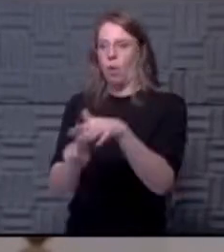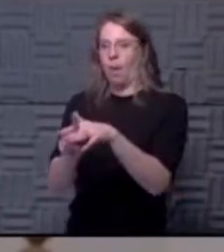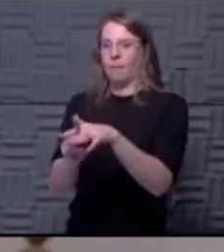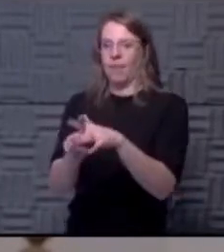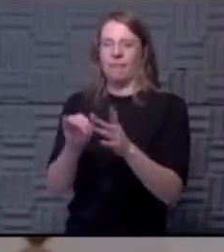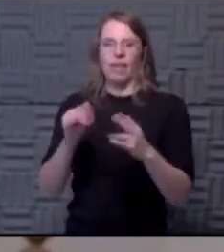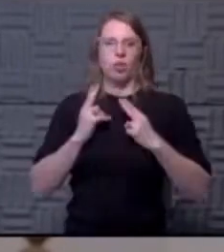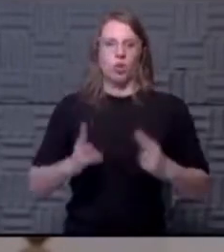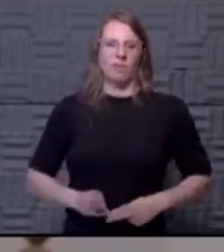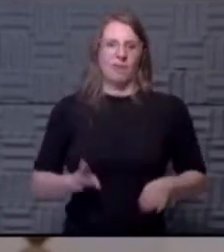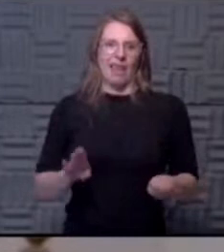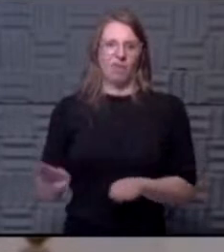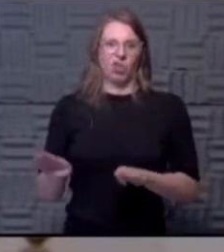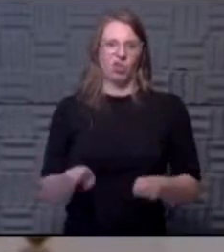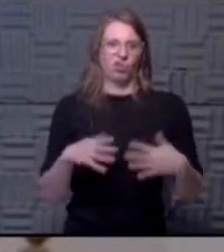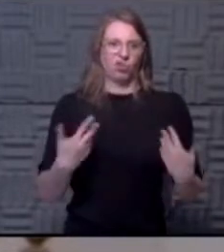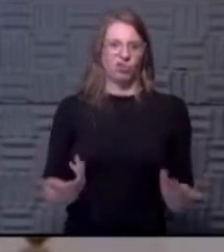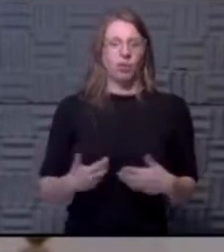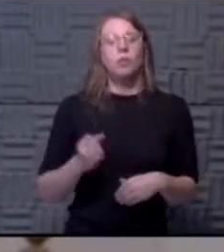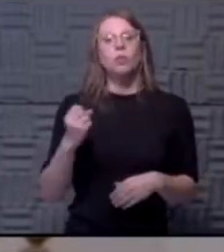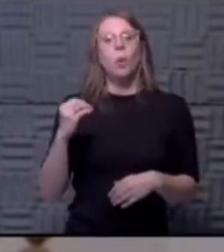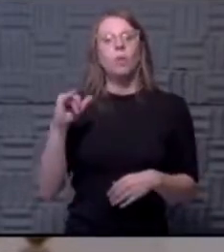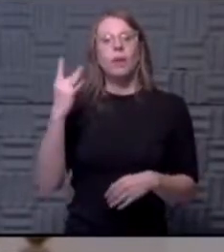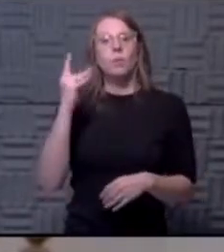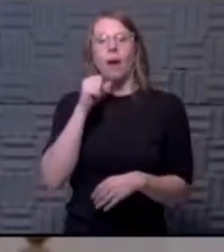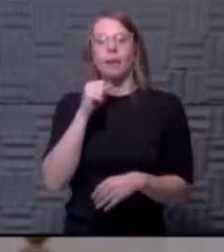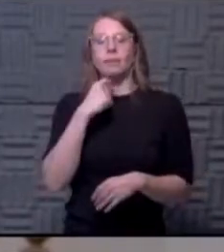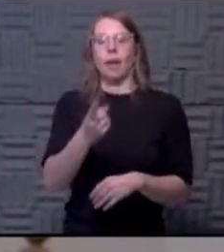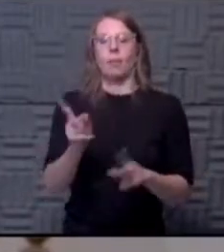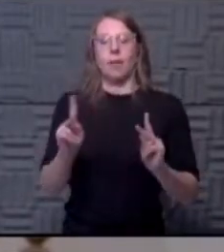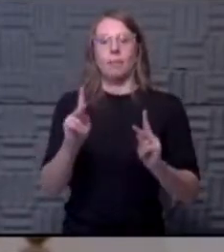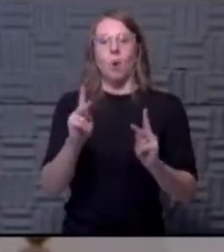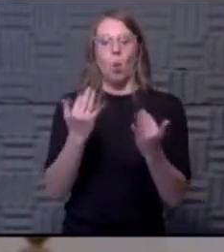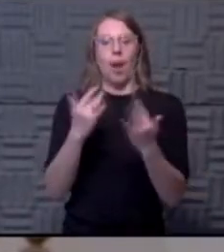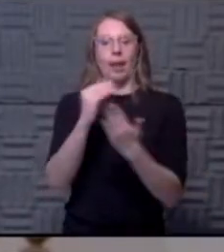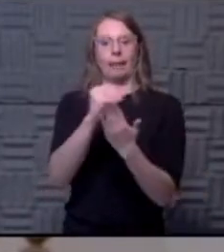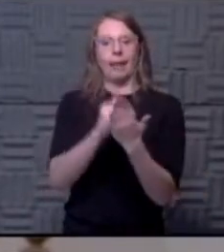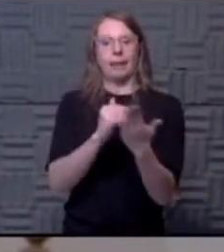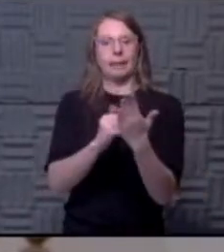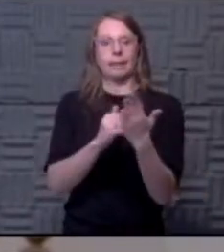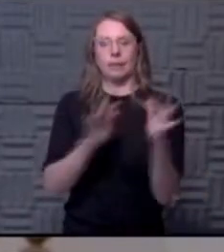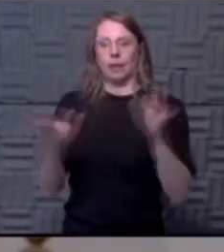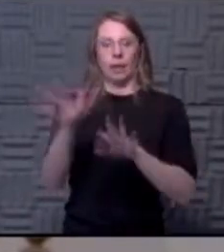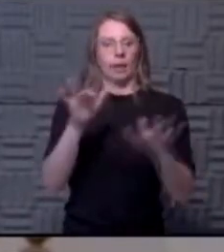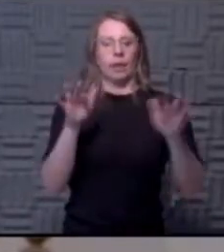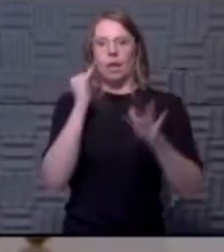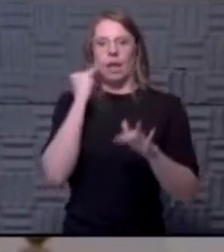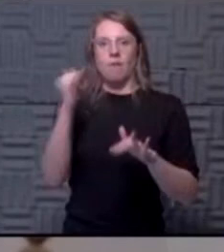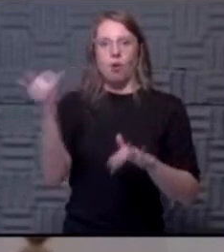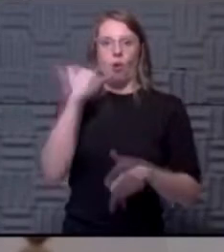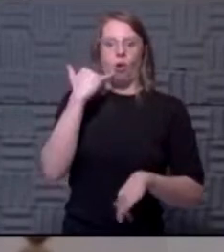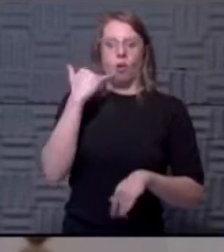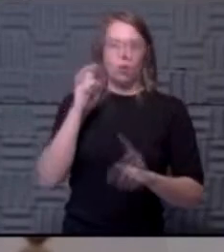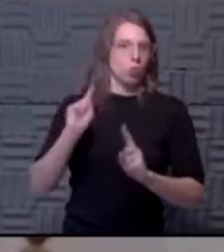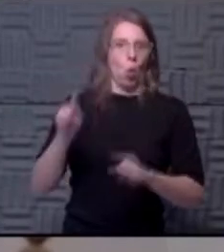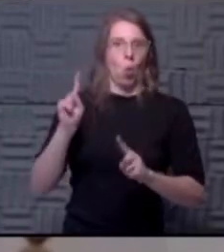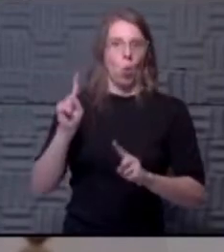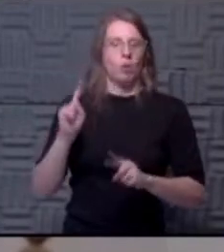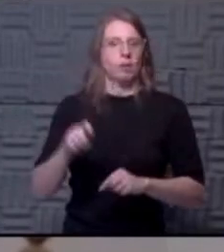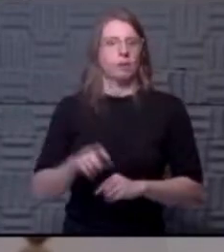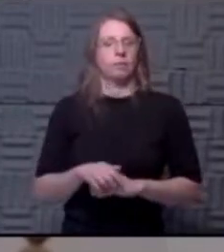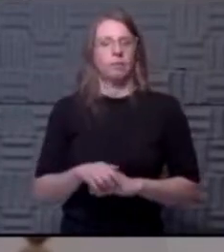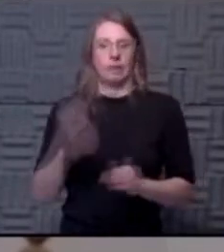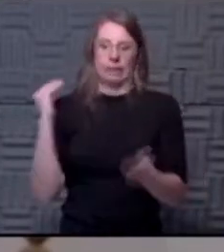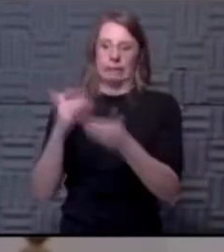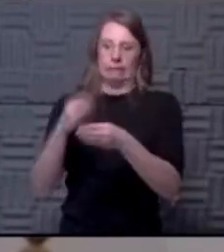human behavior. And that's why I tell people to be on the waiting list and be able to scramble if they get a call that we're at the end of our